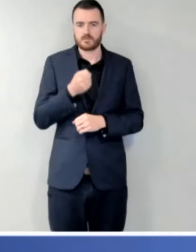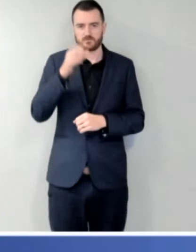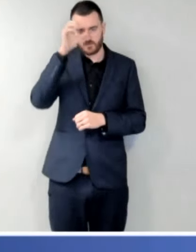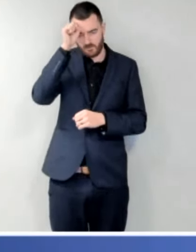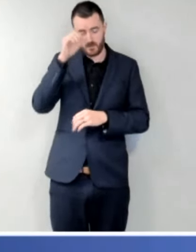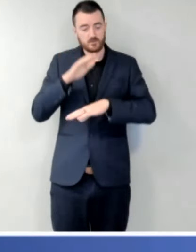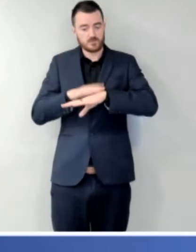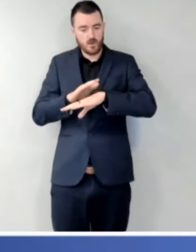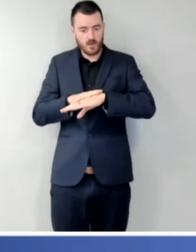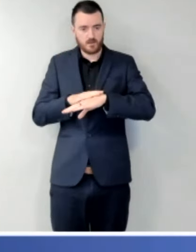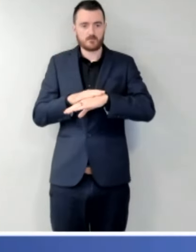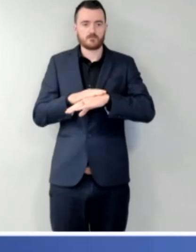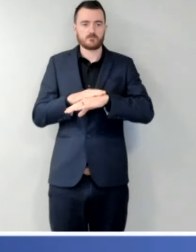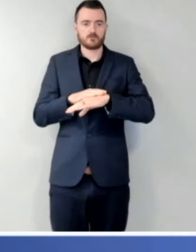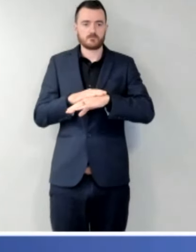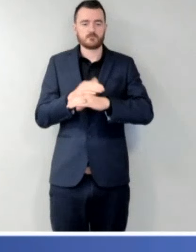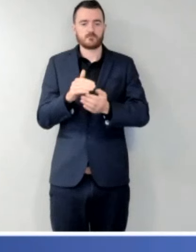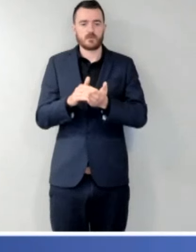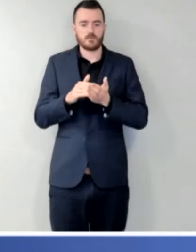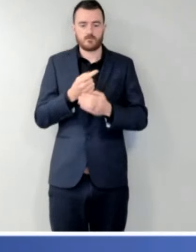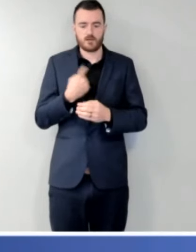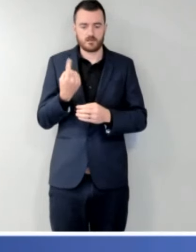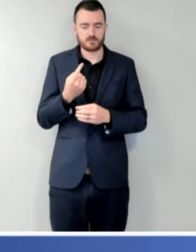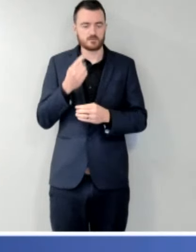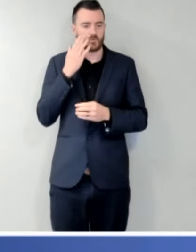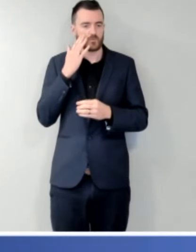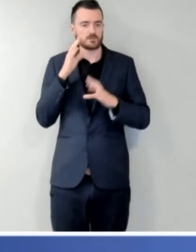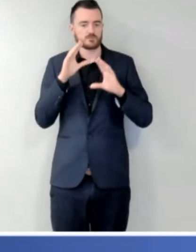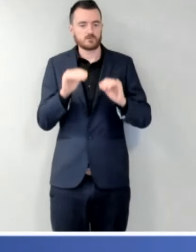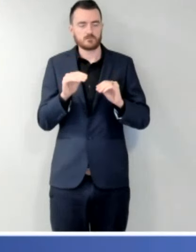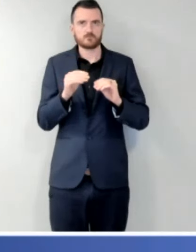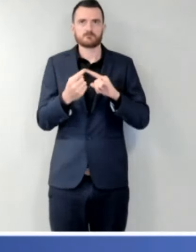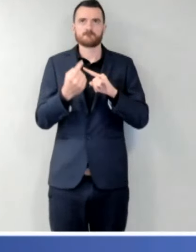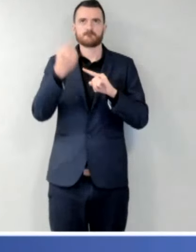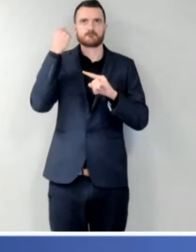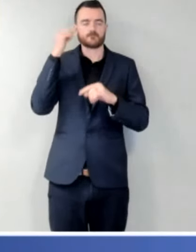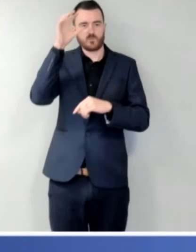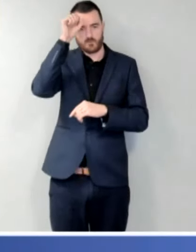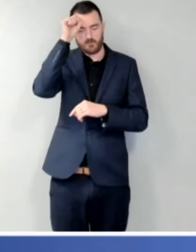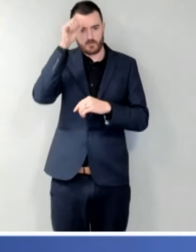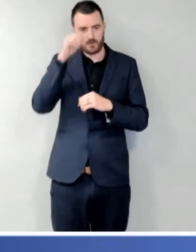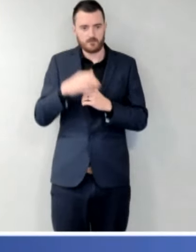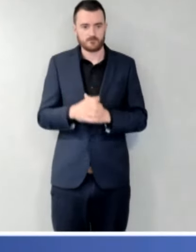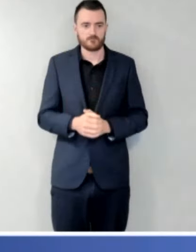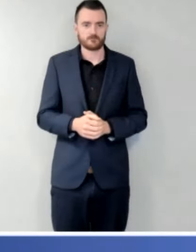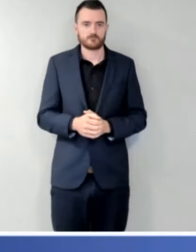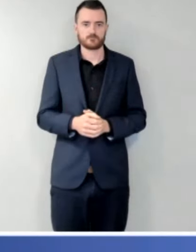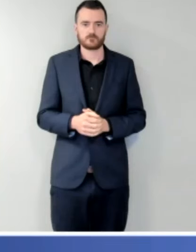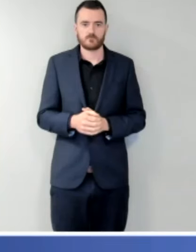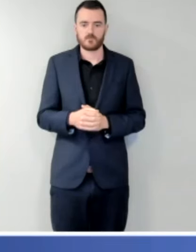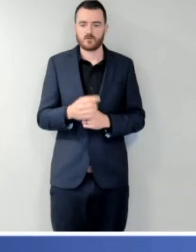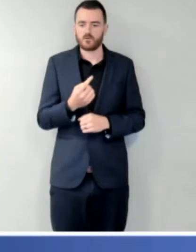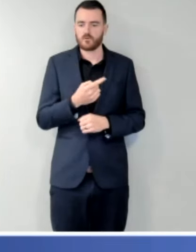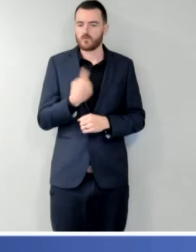marker when we stop to remember. We embrace it because we never want to wish time